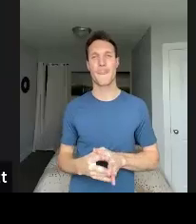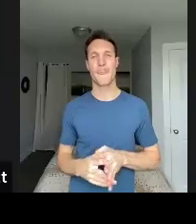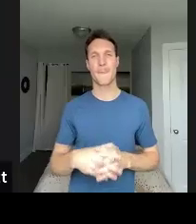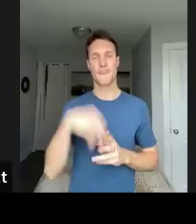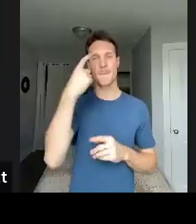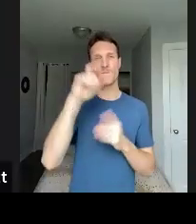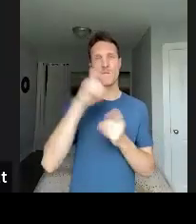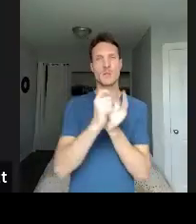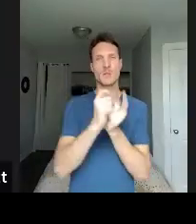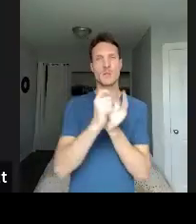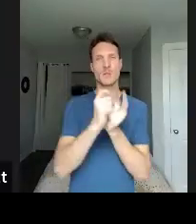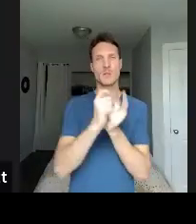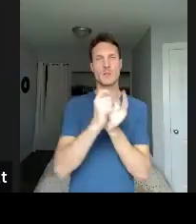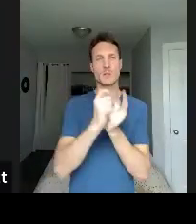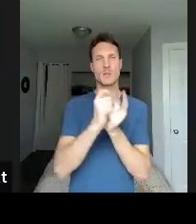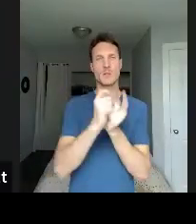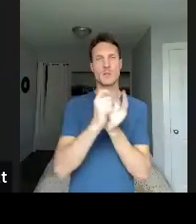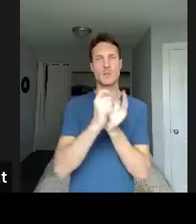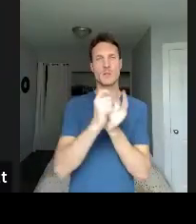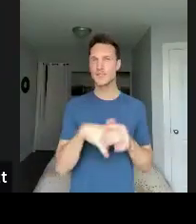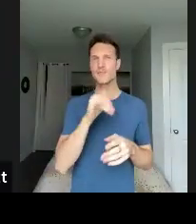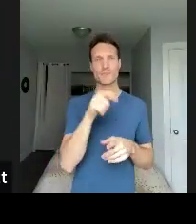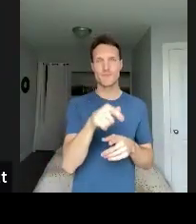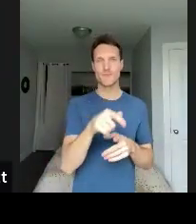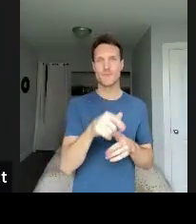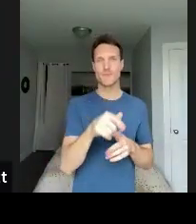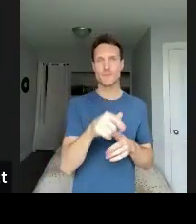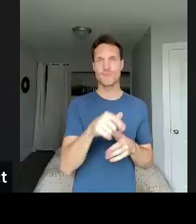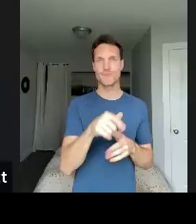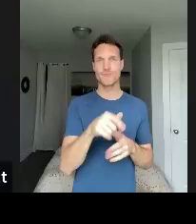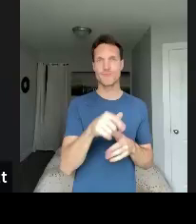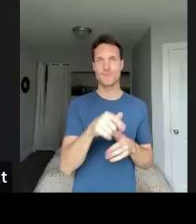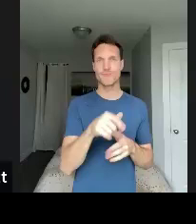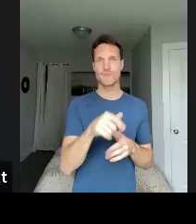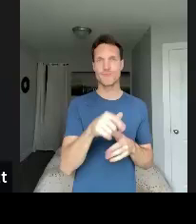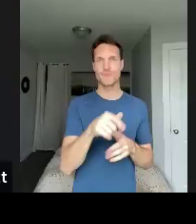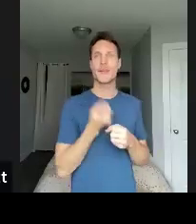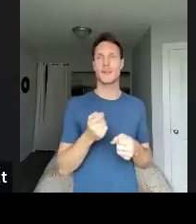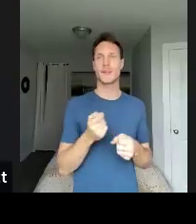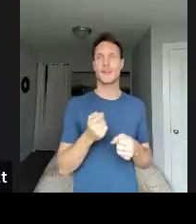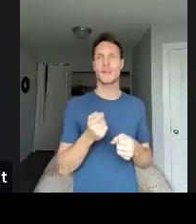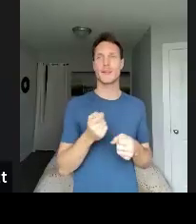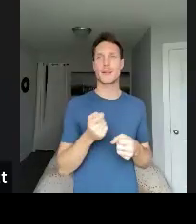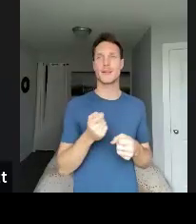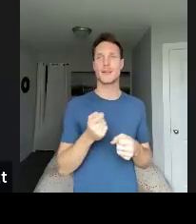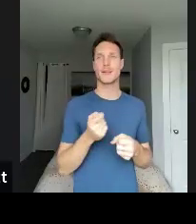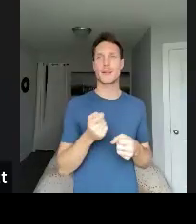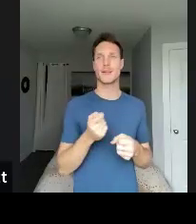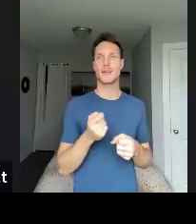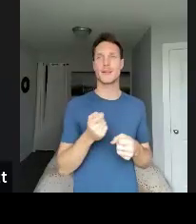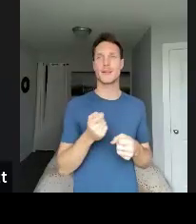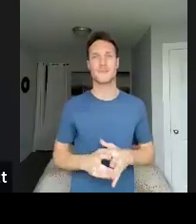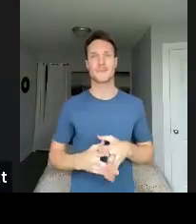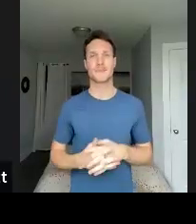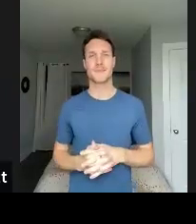policies. Those policies are making their way and being finalized through the policy process. And when they are complete, we will